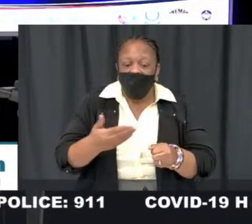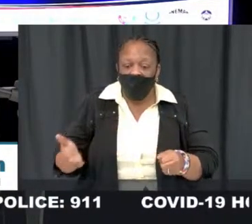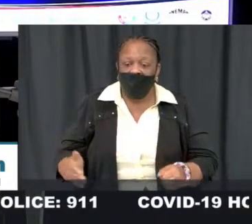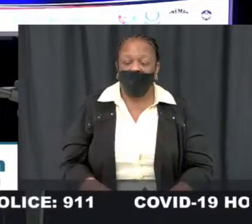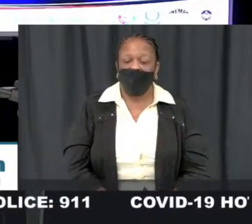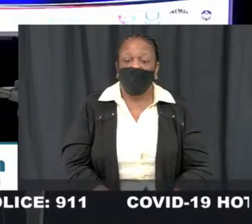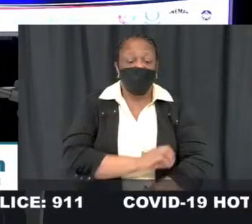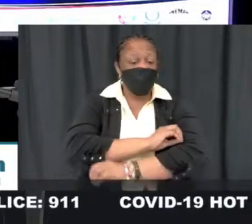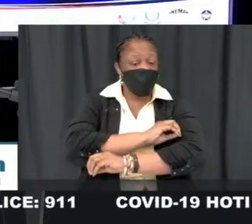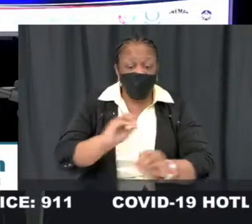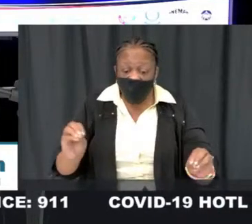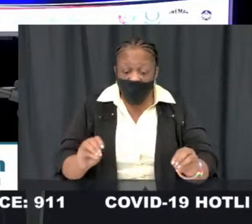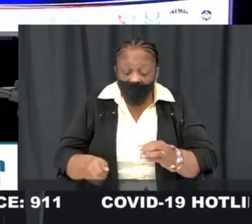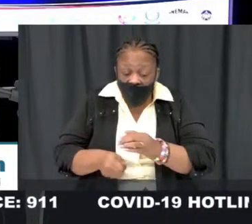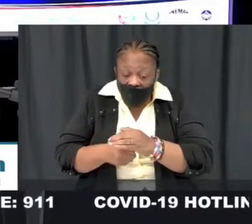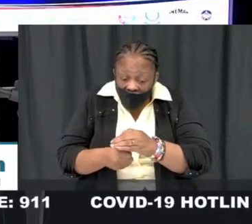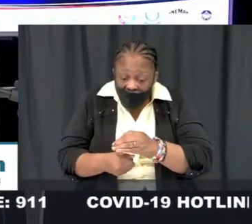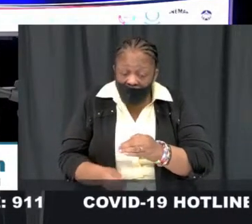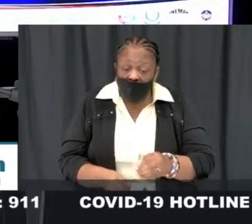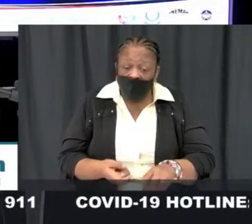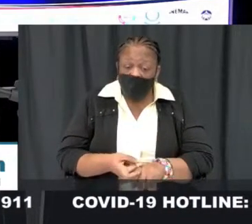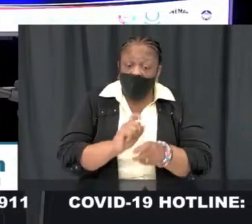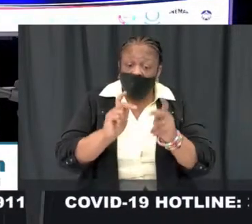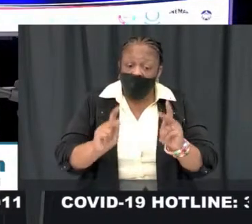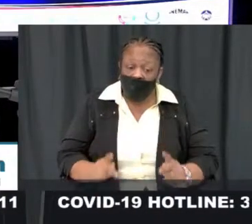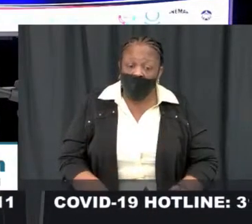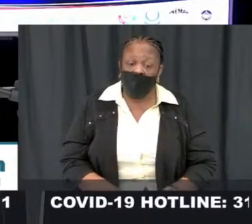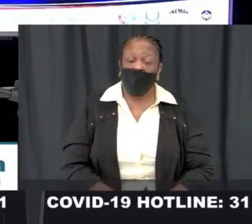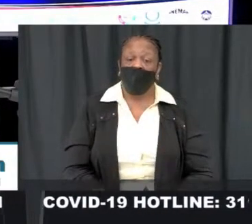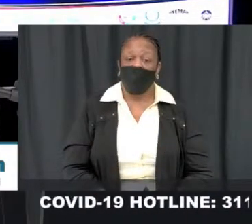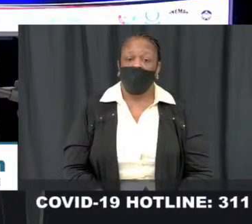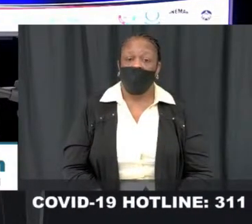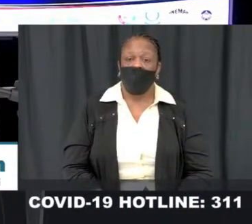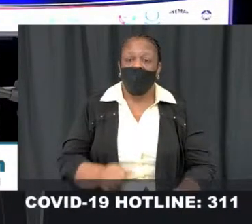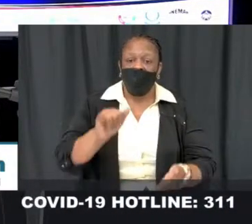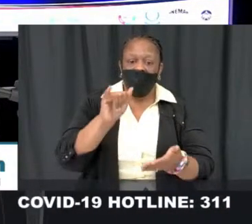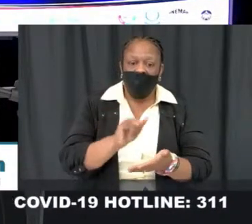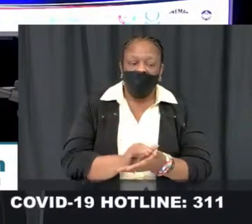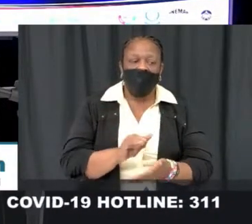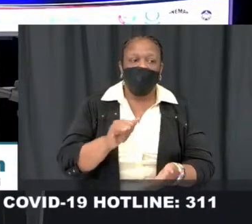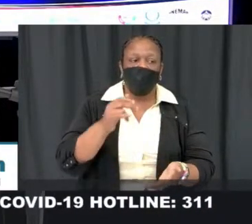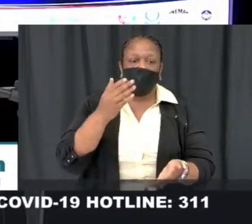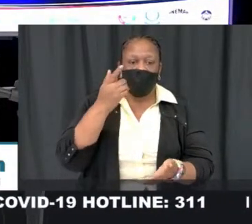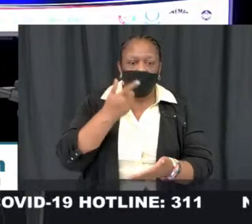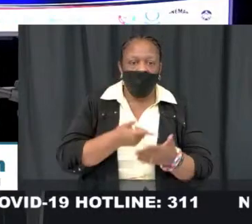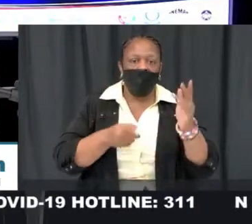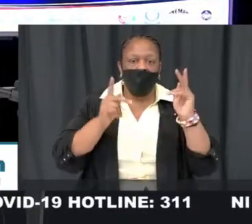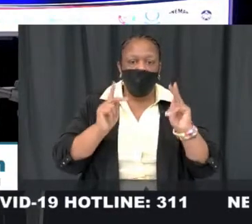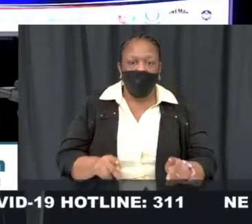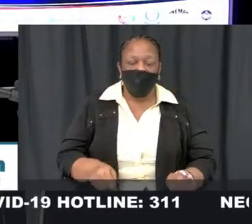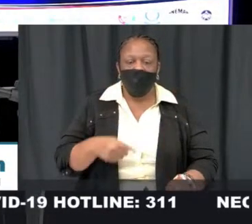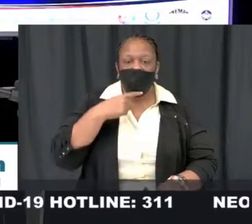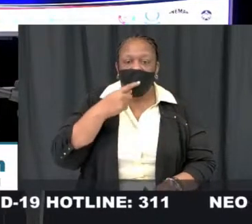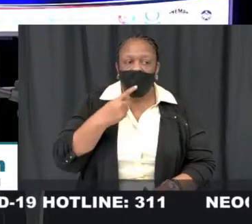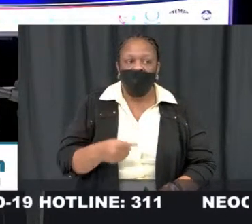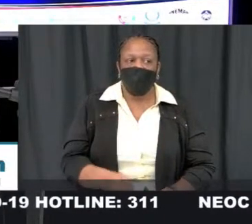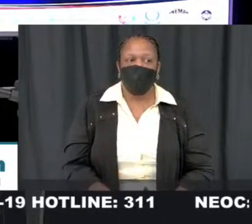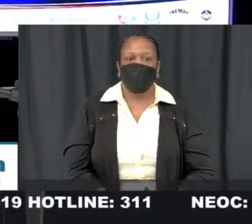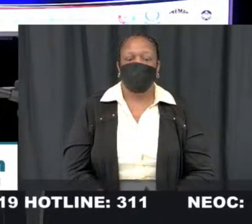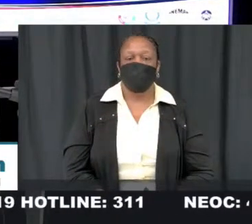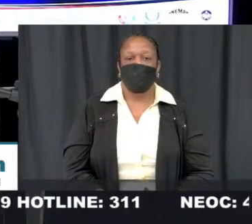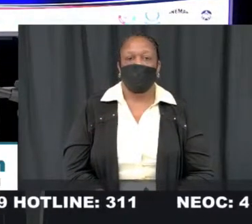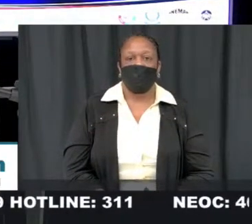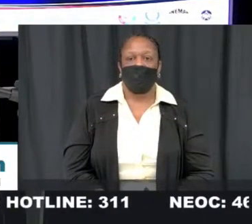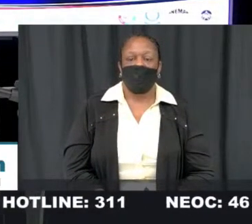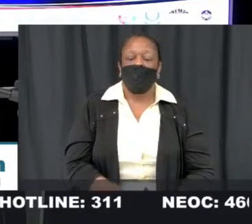has been hidden from the general public. And that was one of the first things I said to the team. Our business has to be the